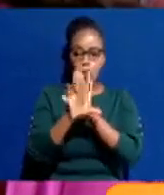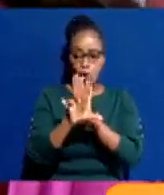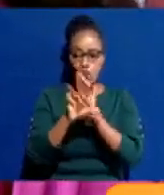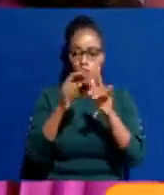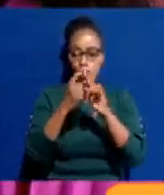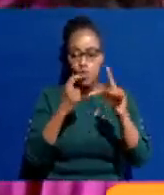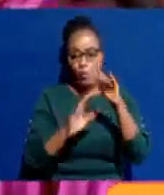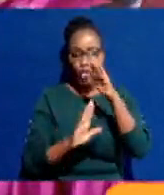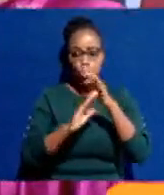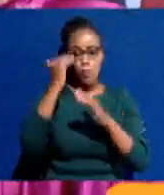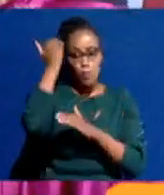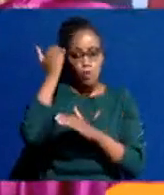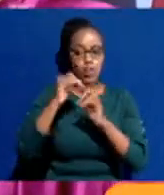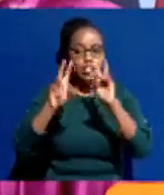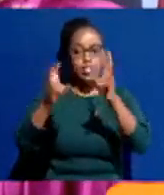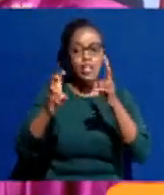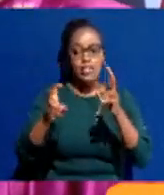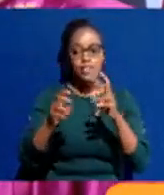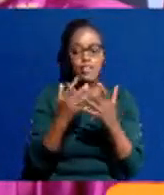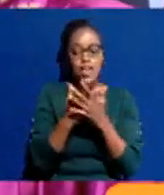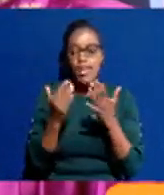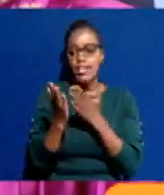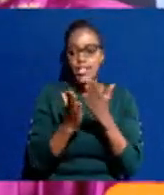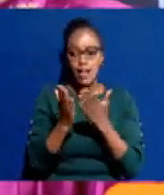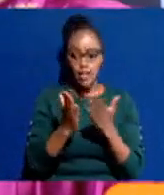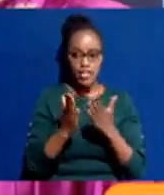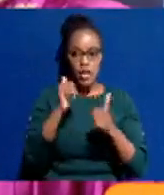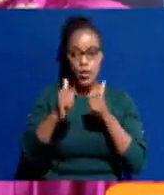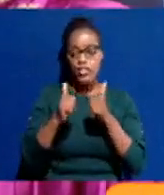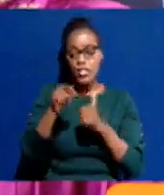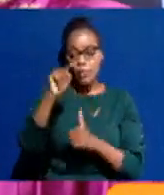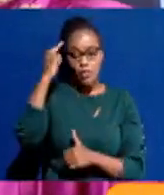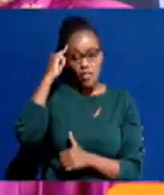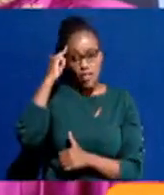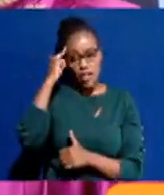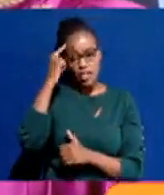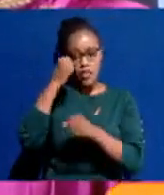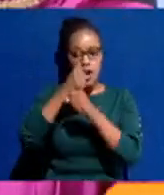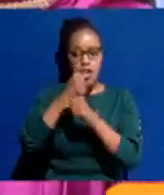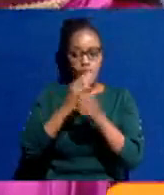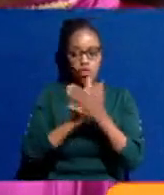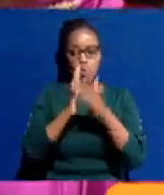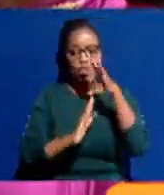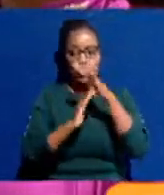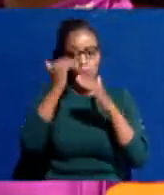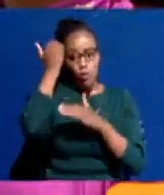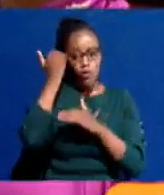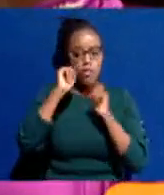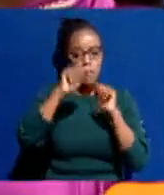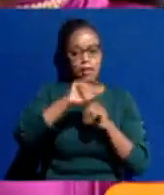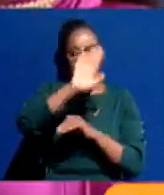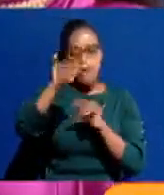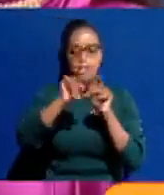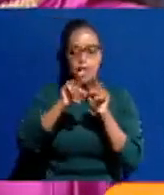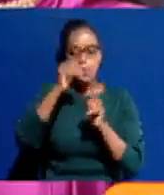the Supreme Court on the issue of any servers that they think was not done by the Supreme Court. They can go back to the same Supreme